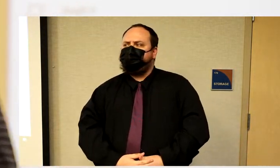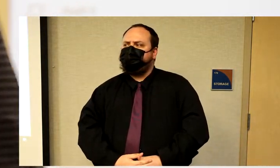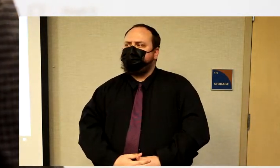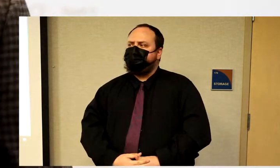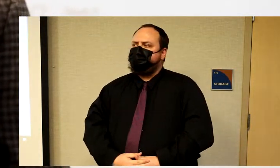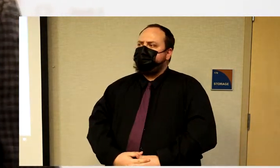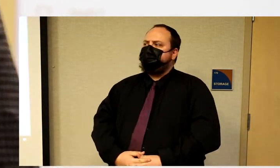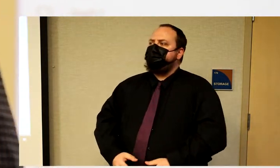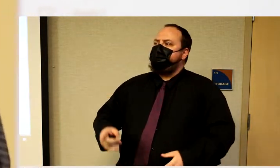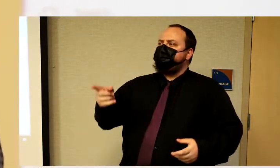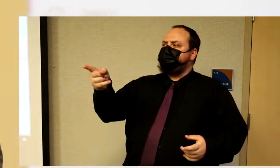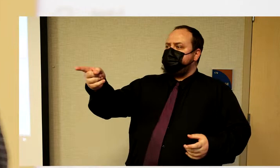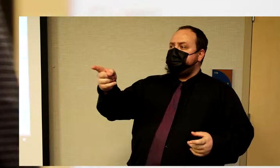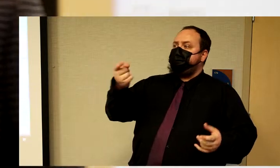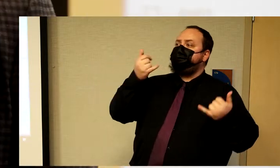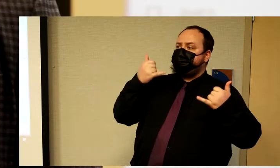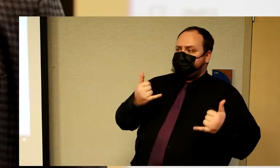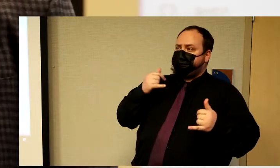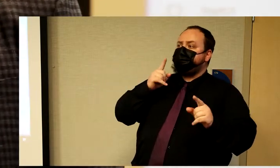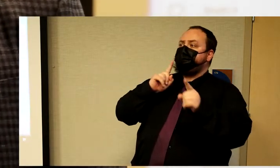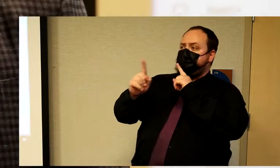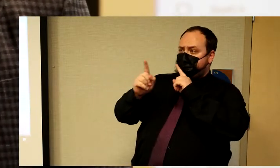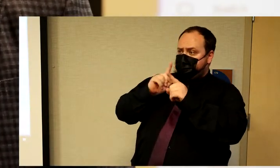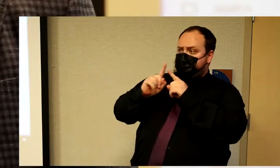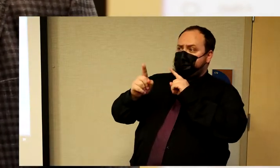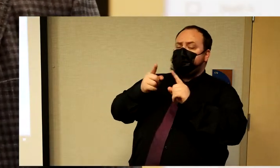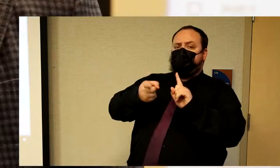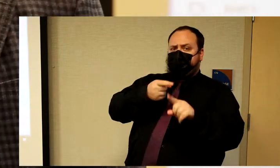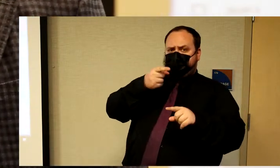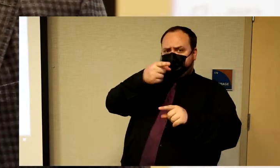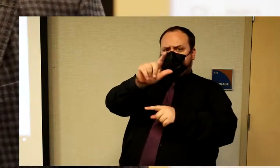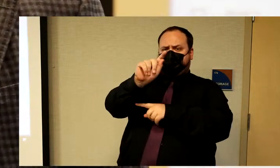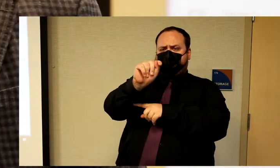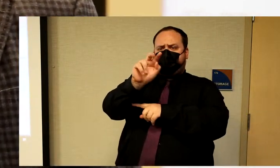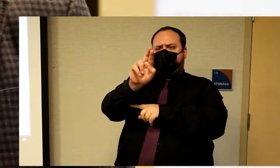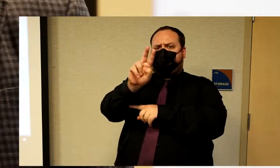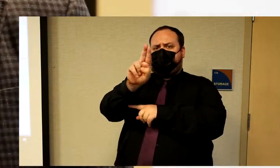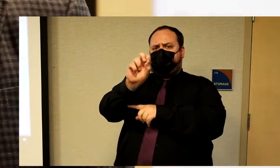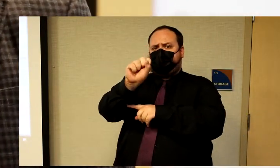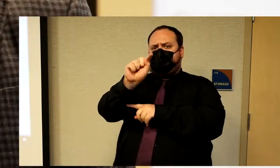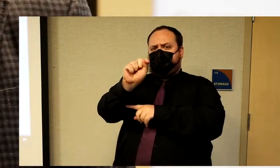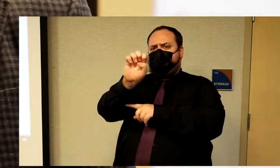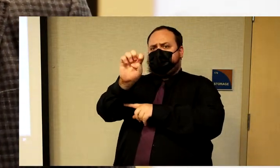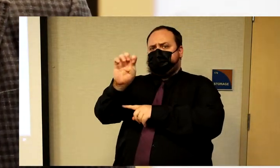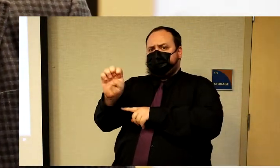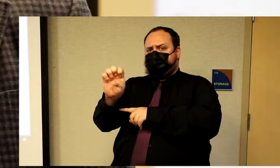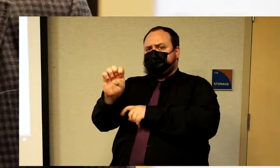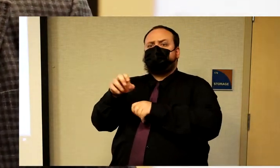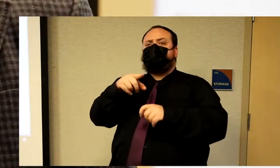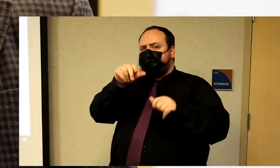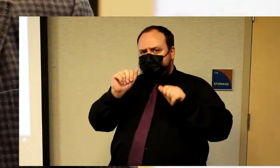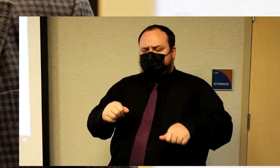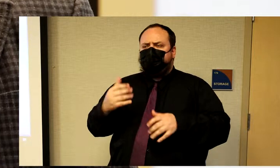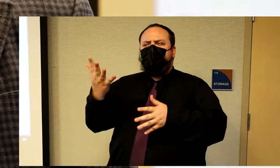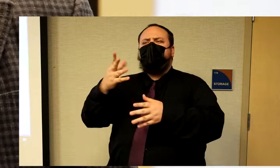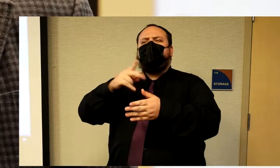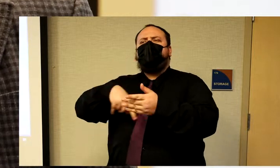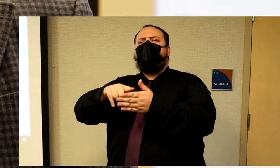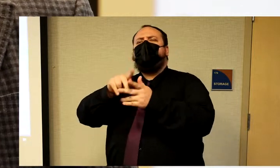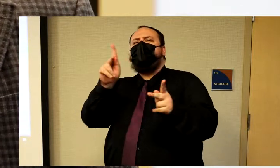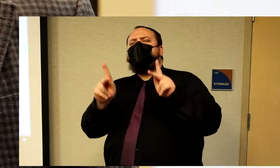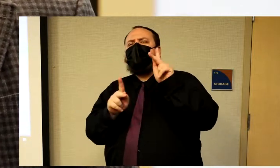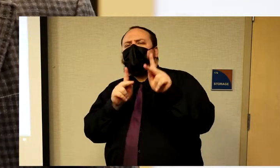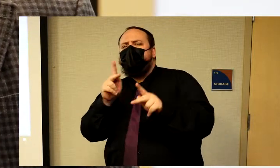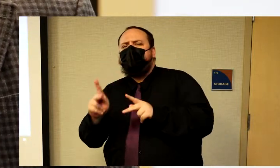Okay, so that's talking about things from the trustee's perspective. Now, what about from the constituent's perspective? Let's say